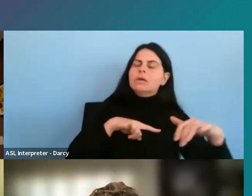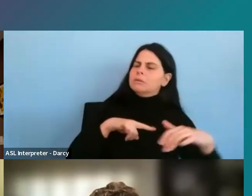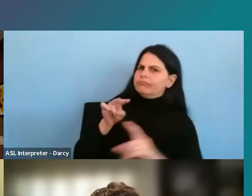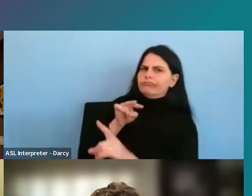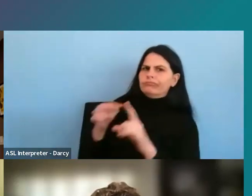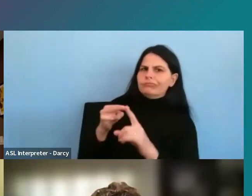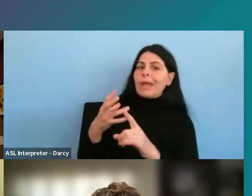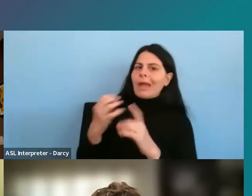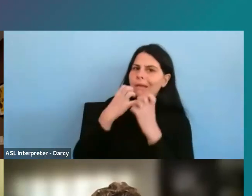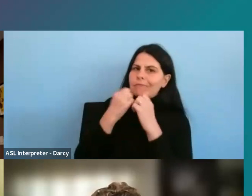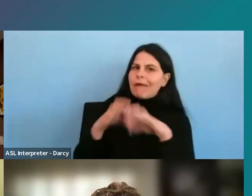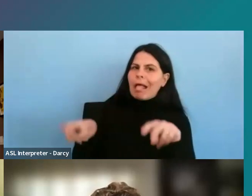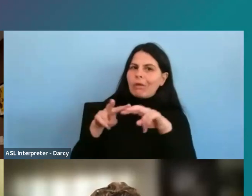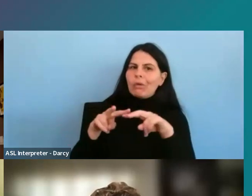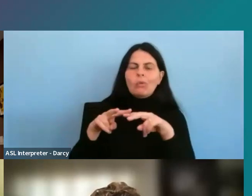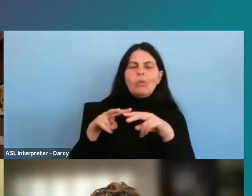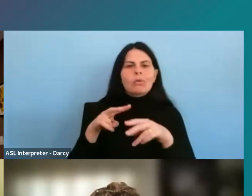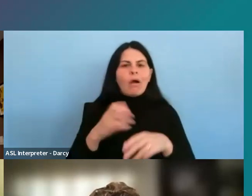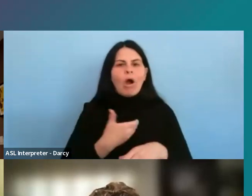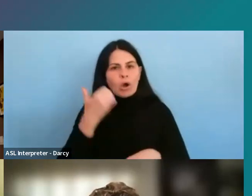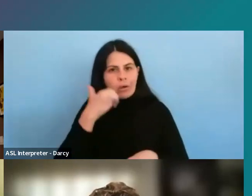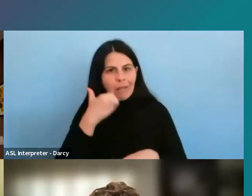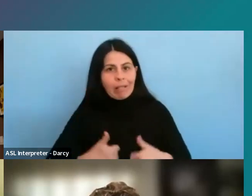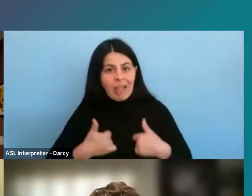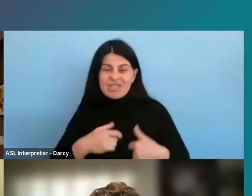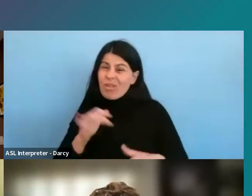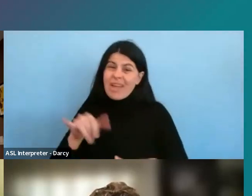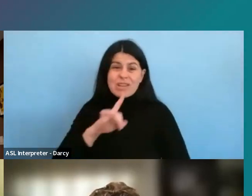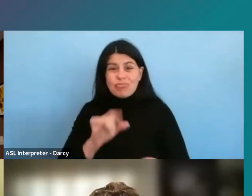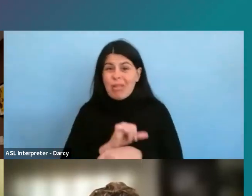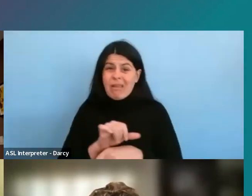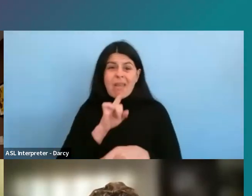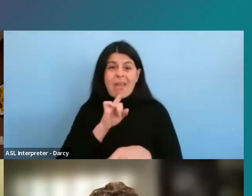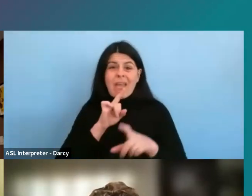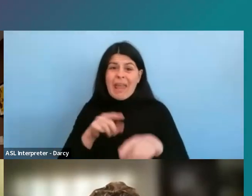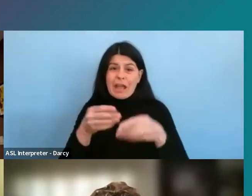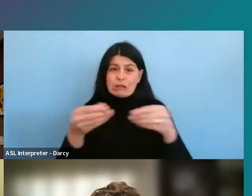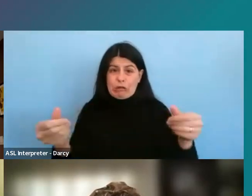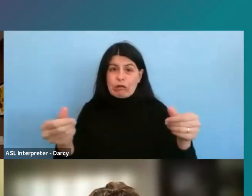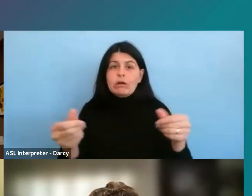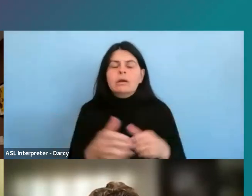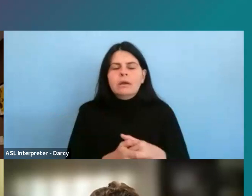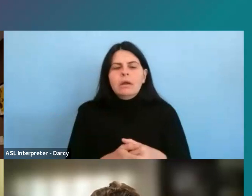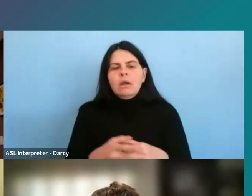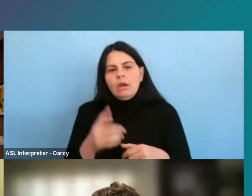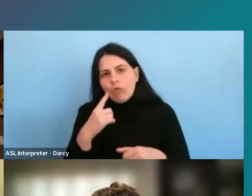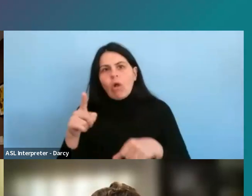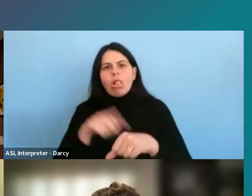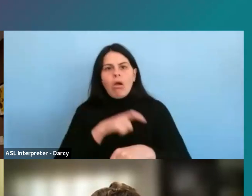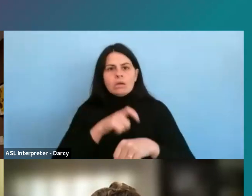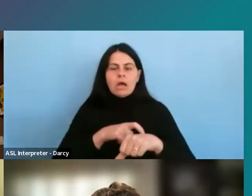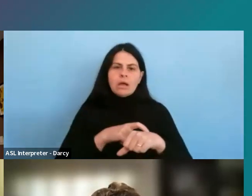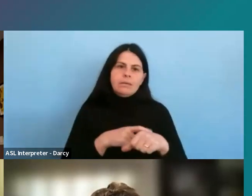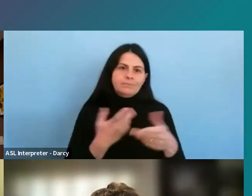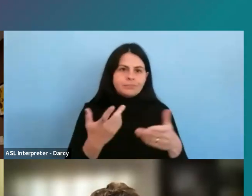aspects of our daily life. And I think that's really the answer. We have for so long kept